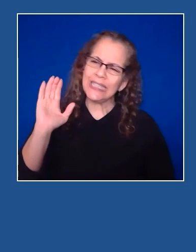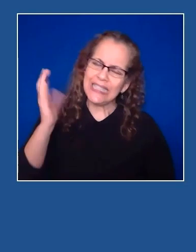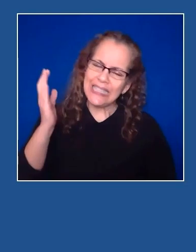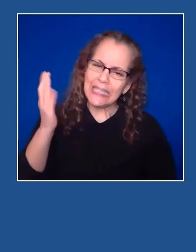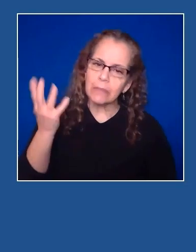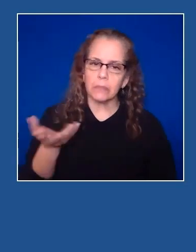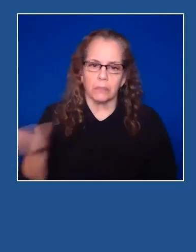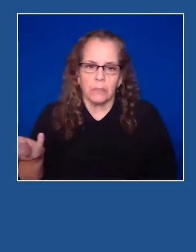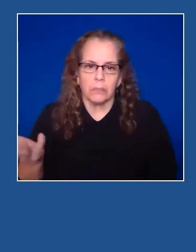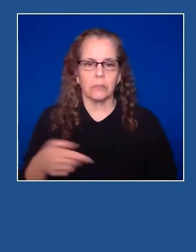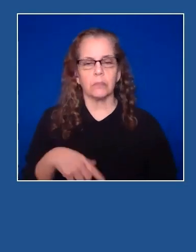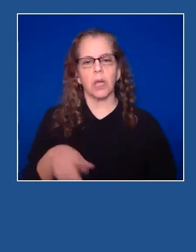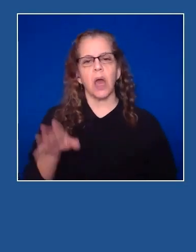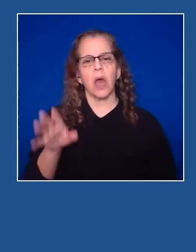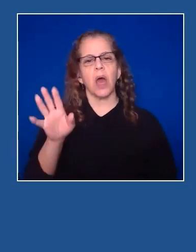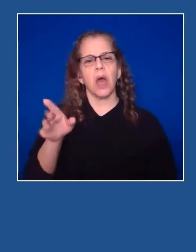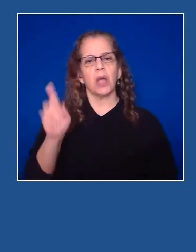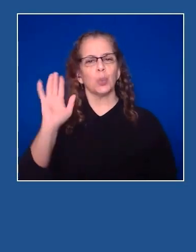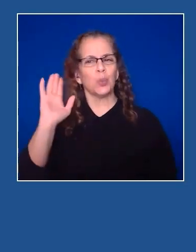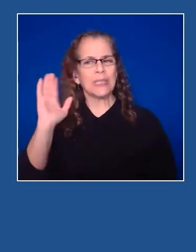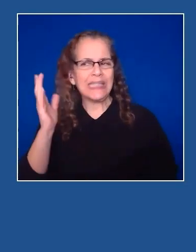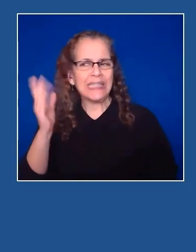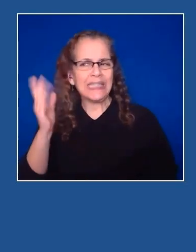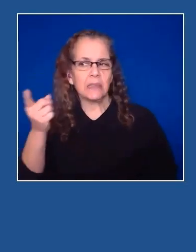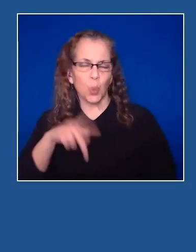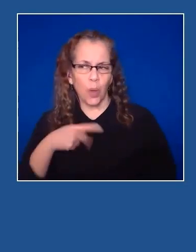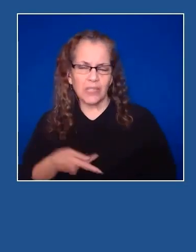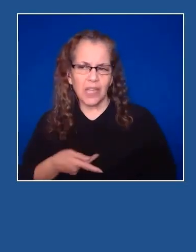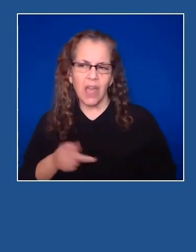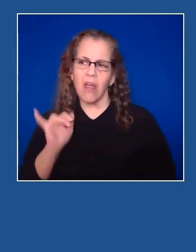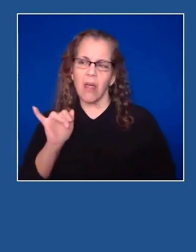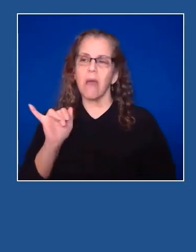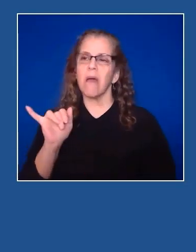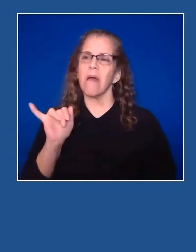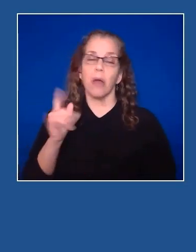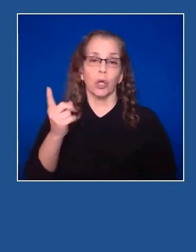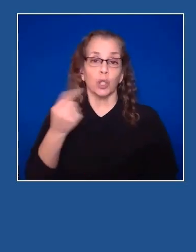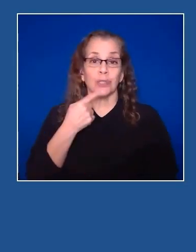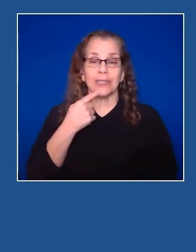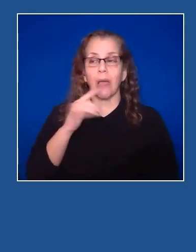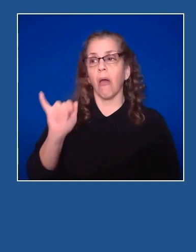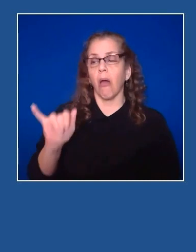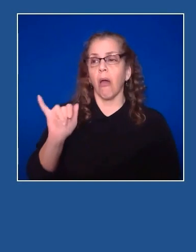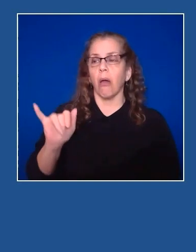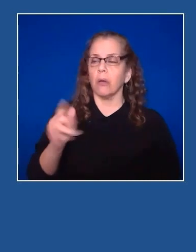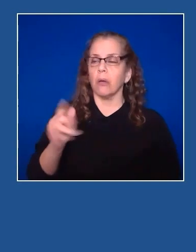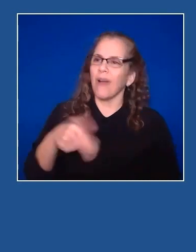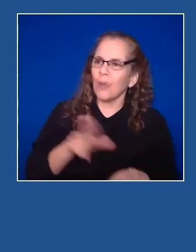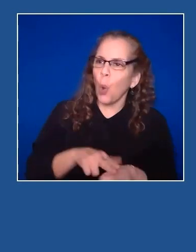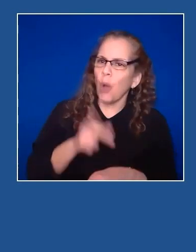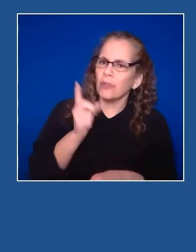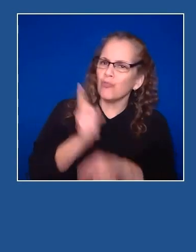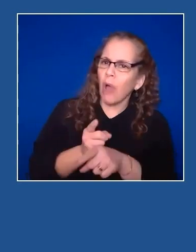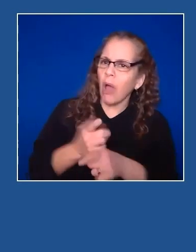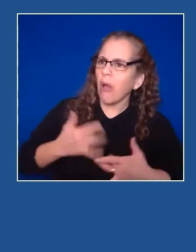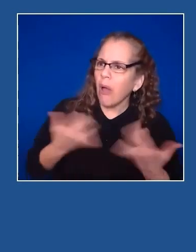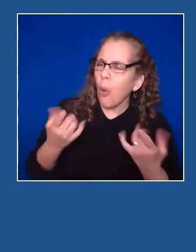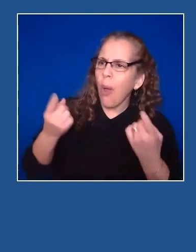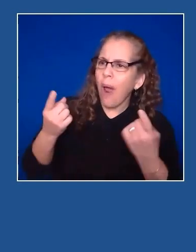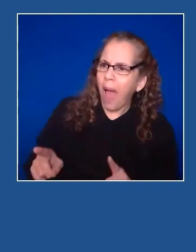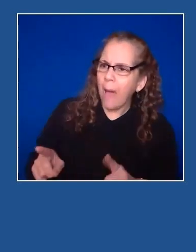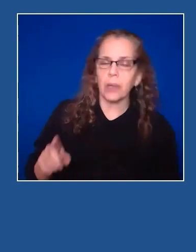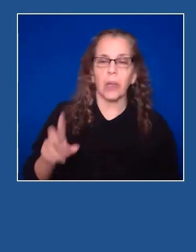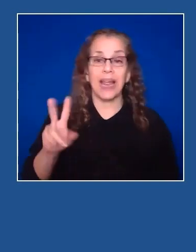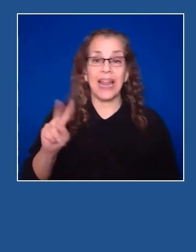you might be upset about something. Of course, right. What happened? Okay, Nina gave us half a dozen